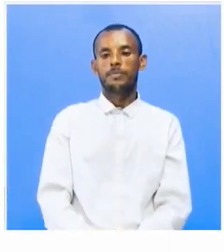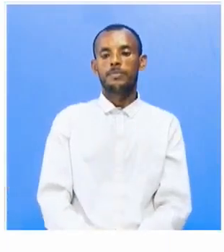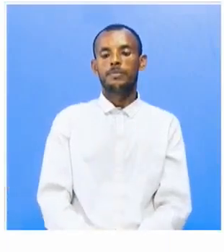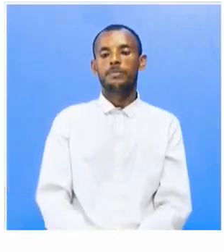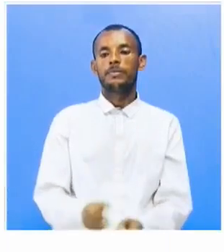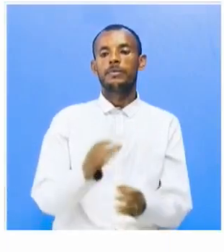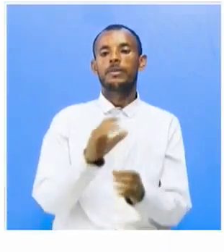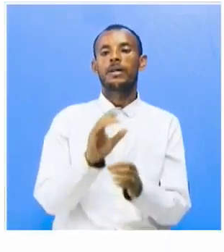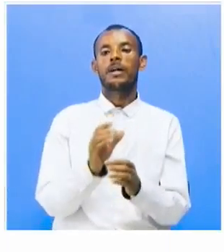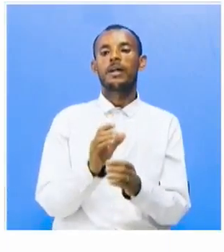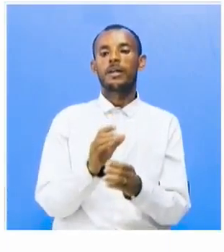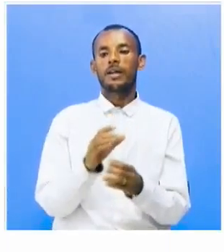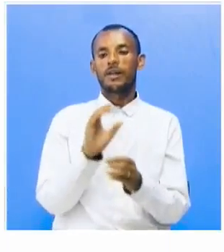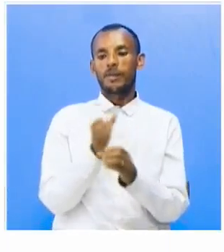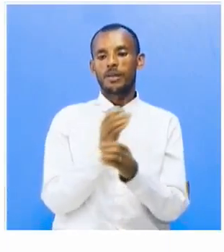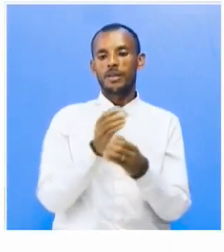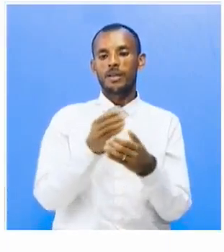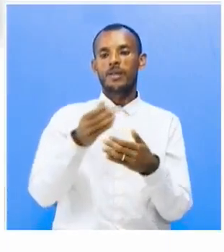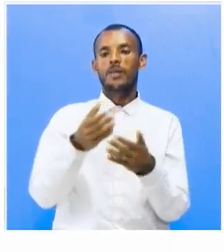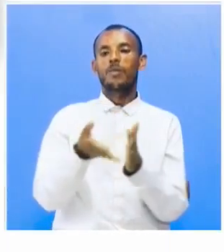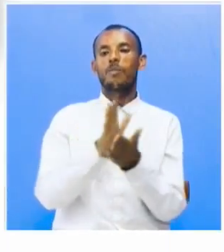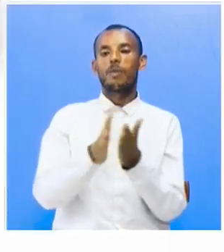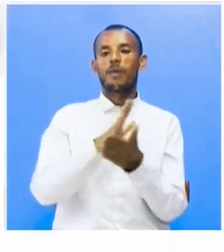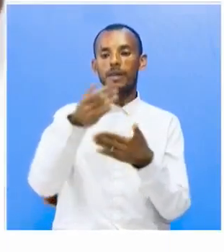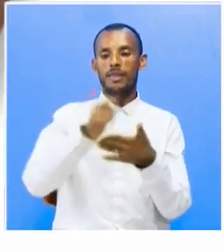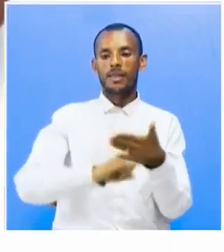Calculate the compound interest